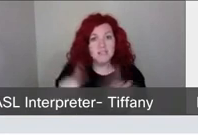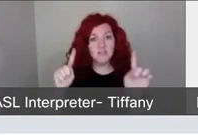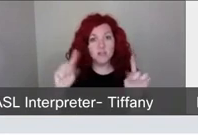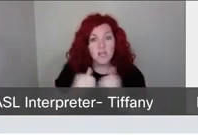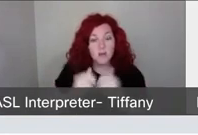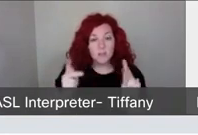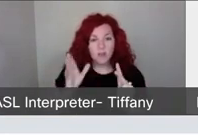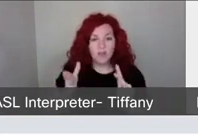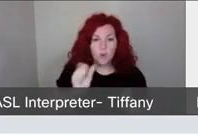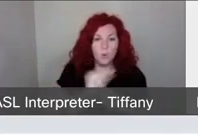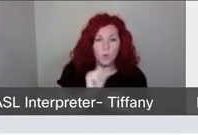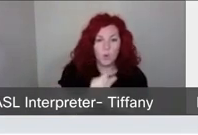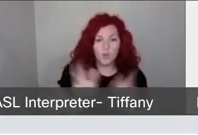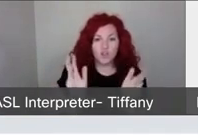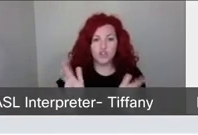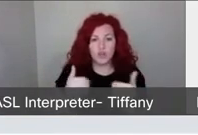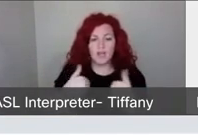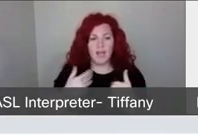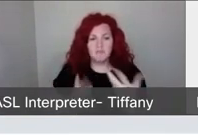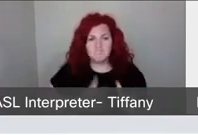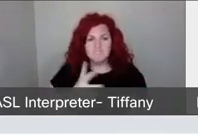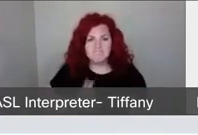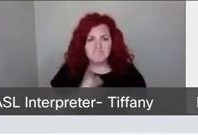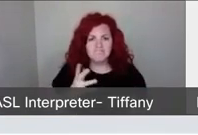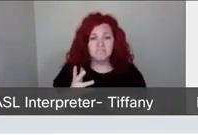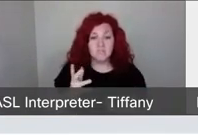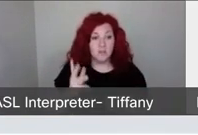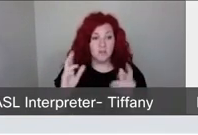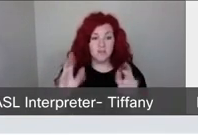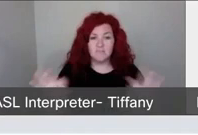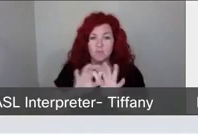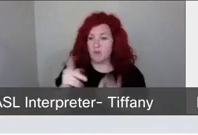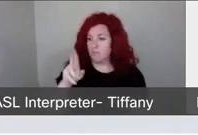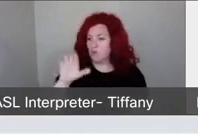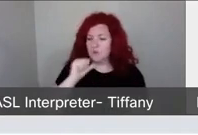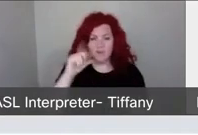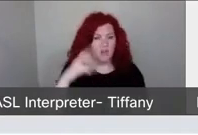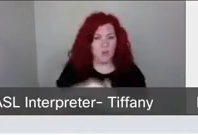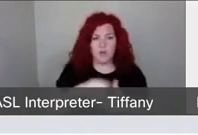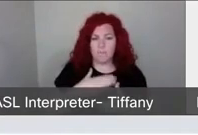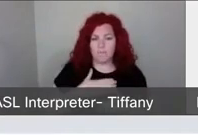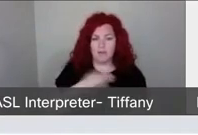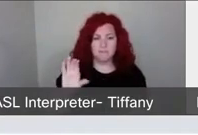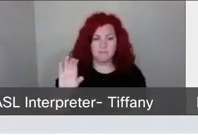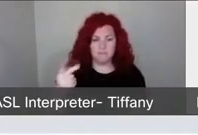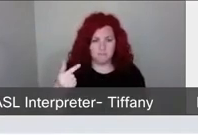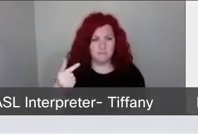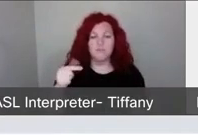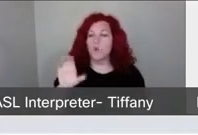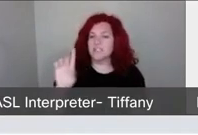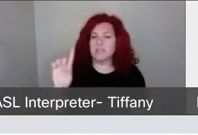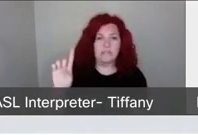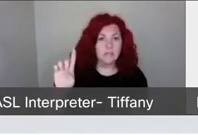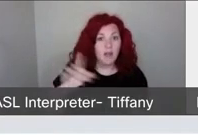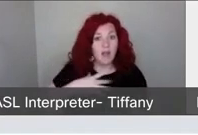people there work, talk, and have mannerisms. It is important that Peoria isn't included in my congressional district because as much as I